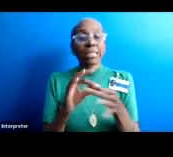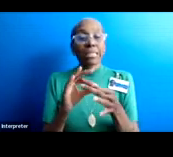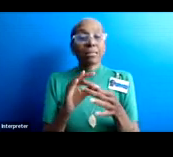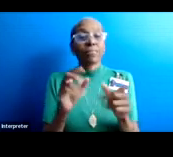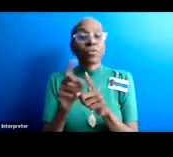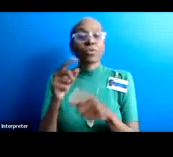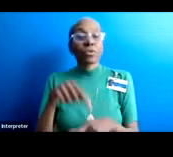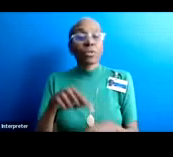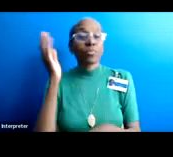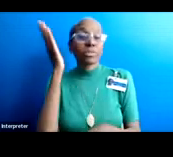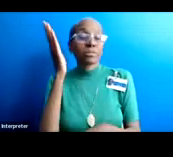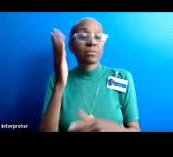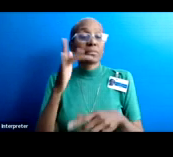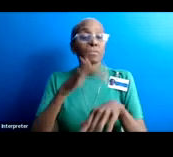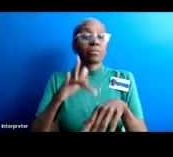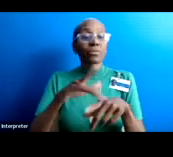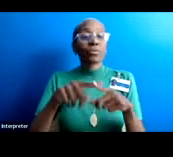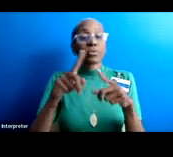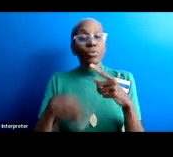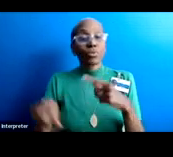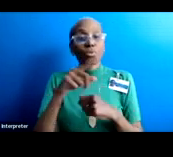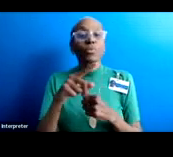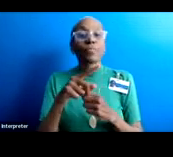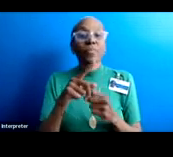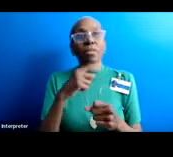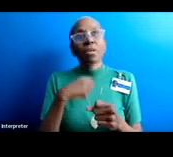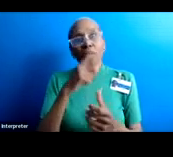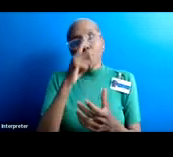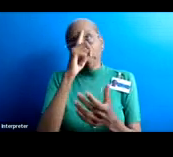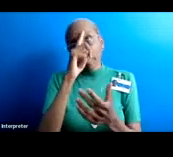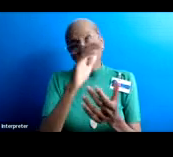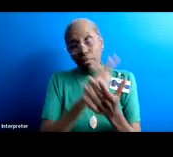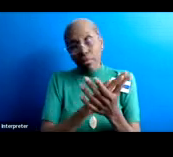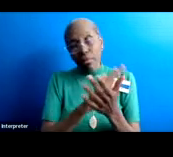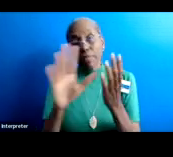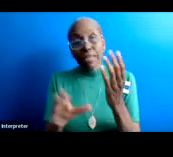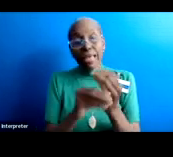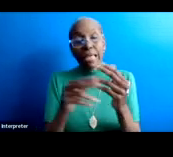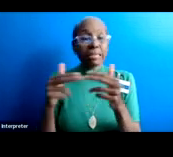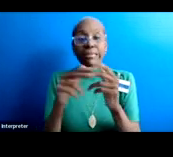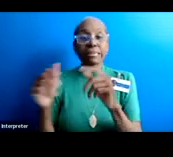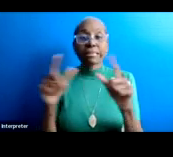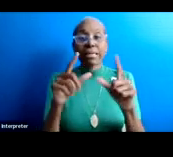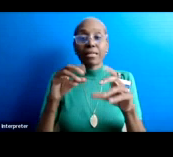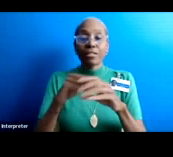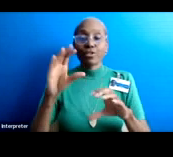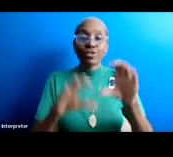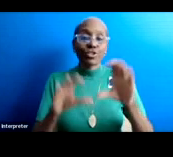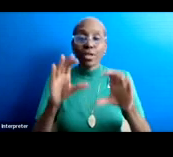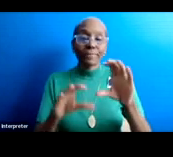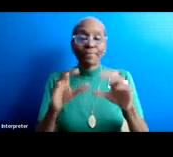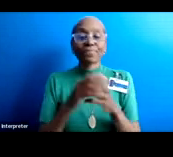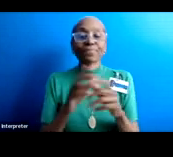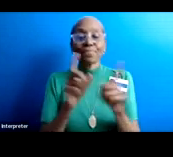the presentation is available to you. I believe they probably added that slides link into the chat,